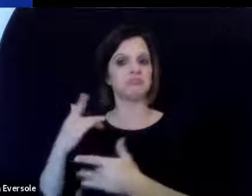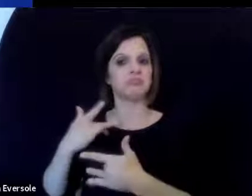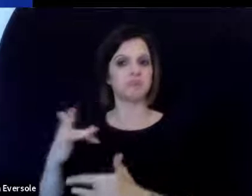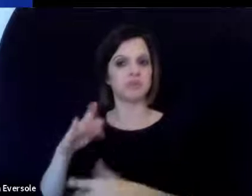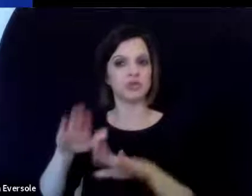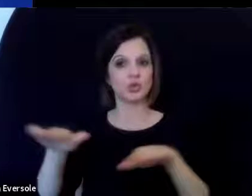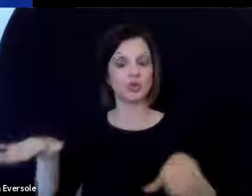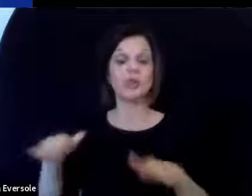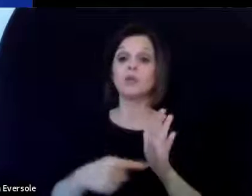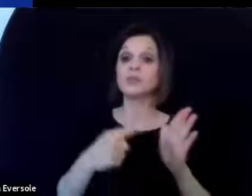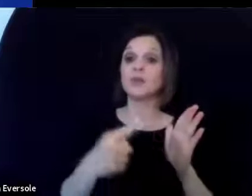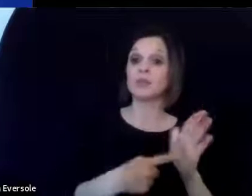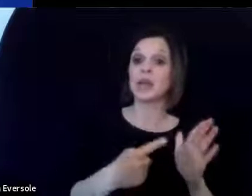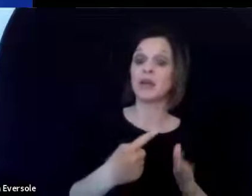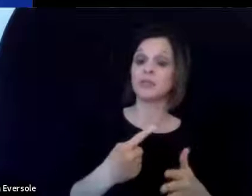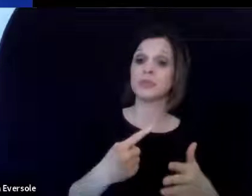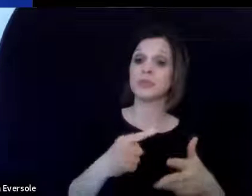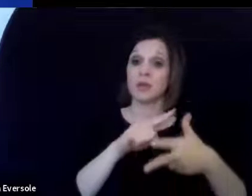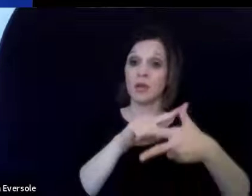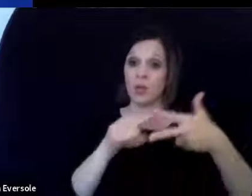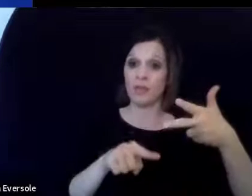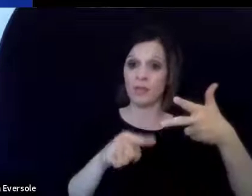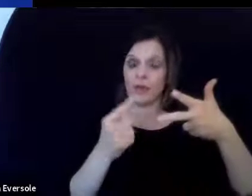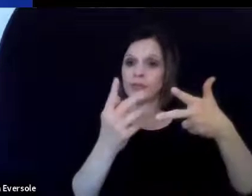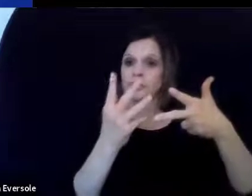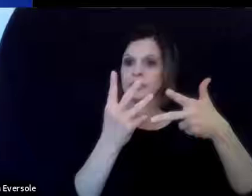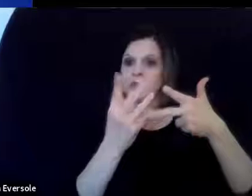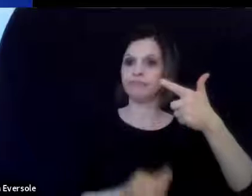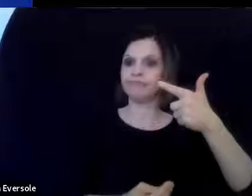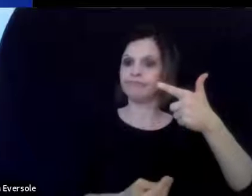more of those bony structures is absent.